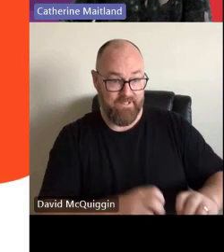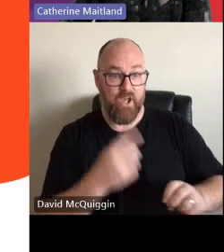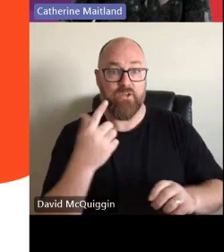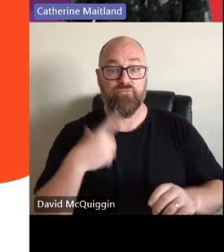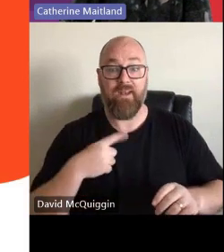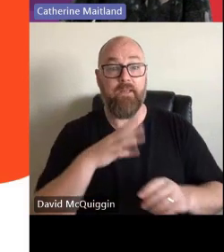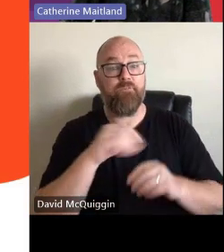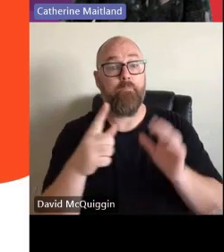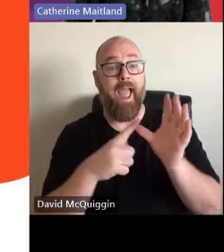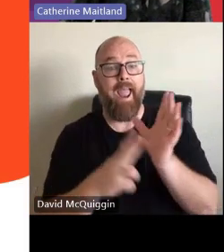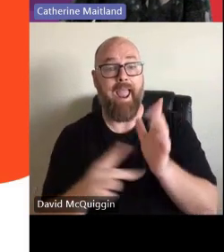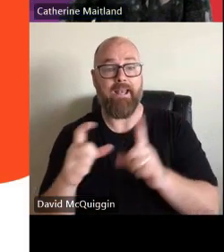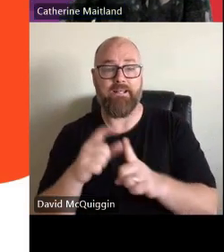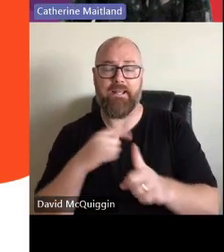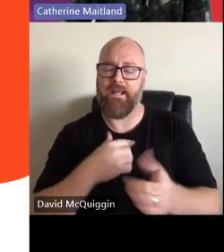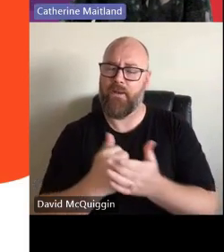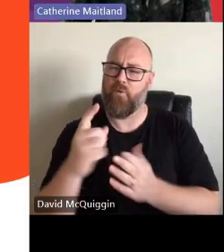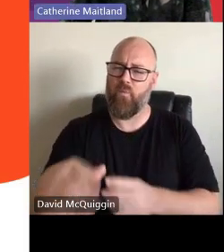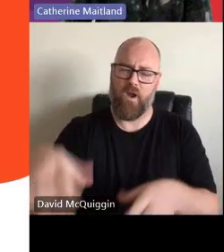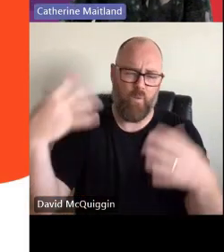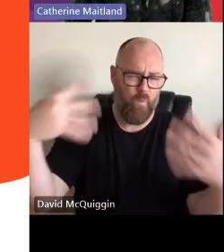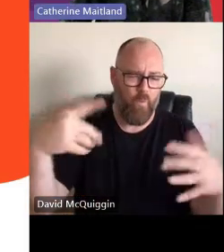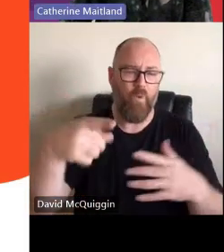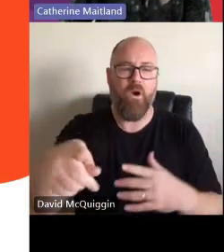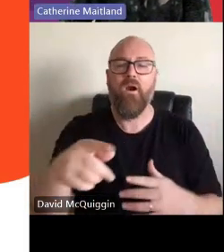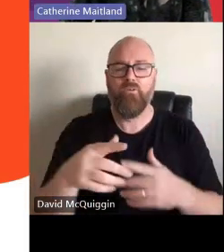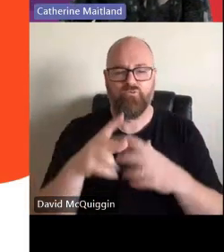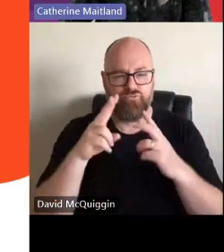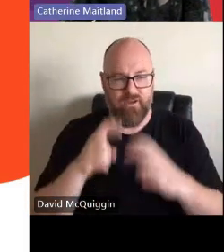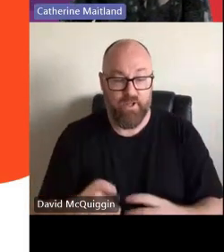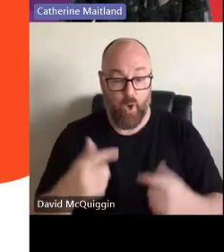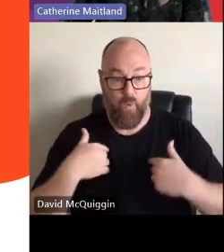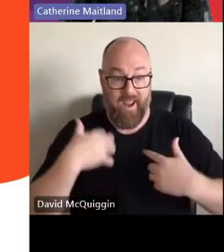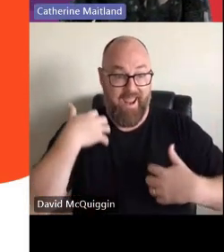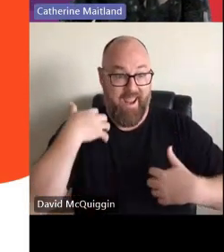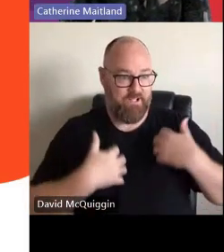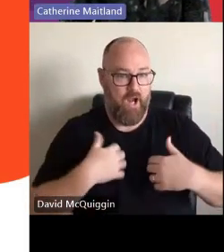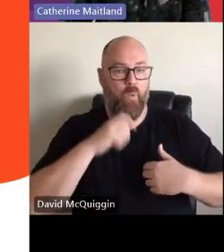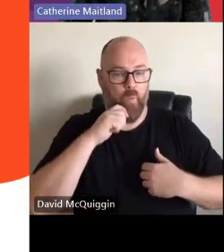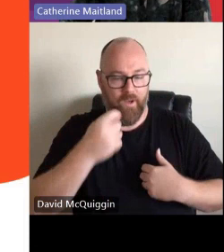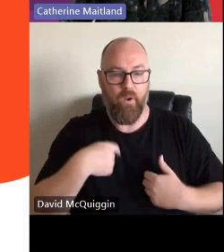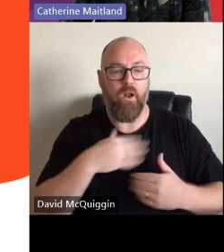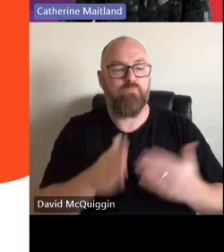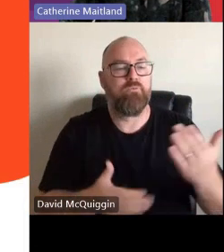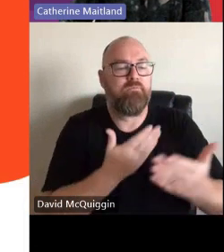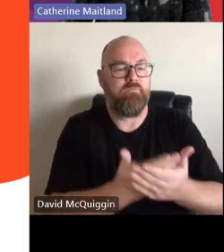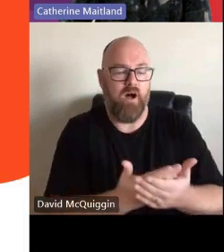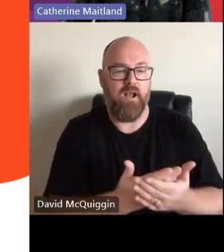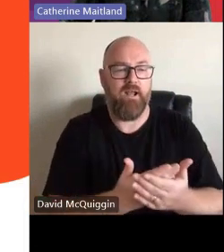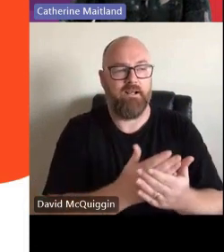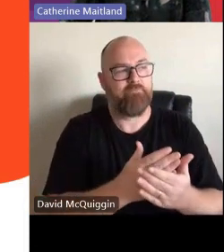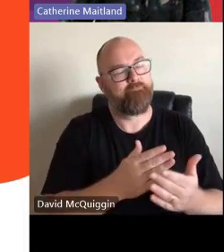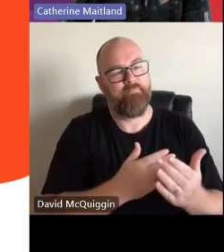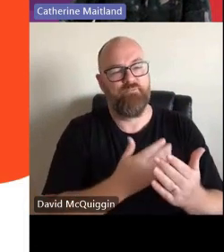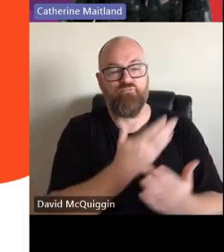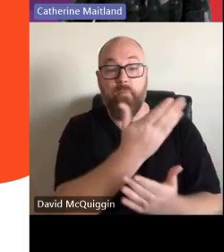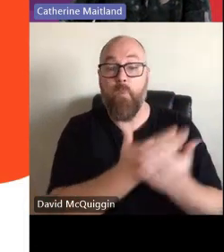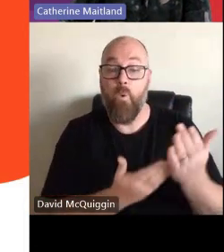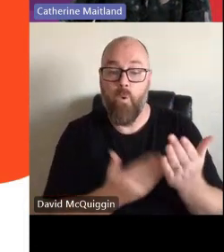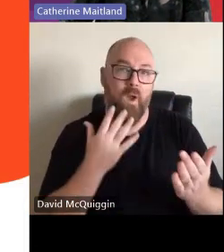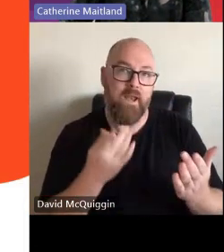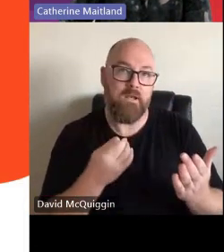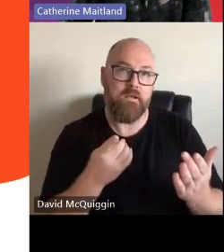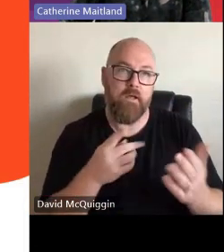piece of research for the year. We're excited that we're going to be delivering the final report in February, probably